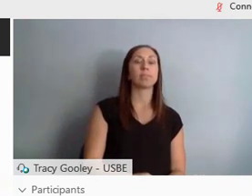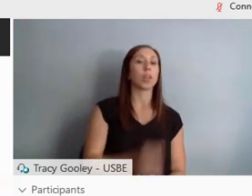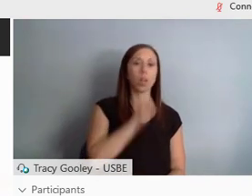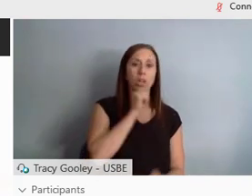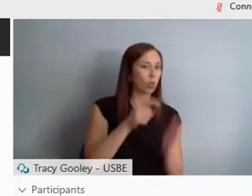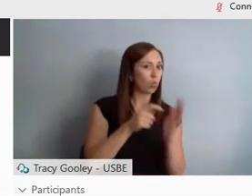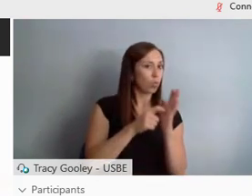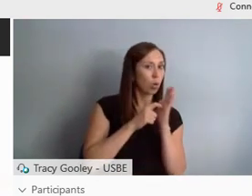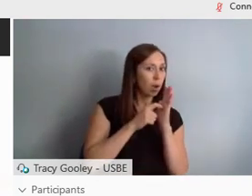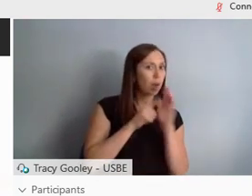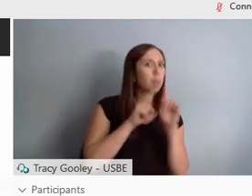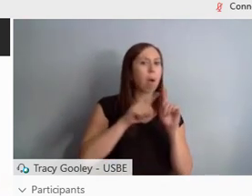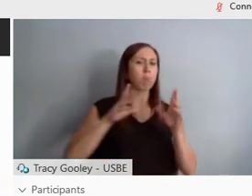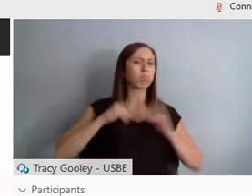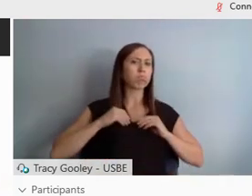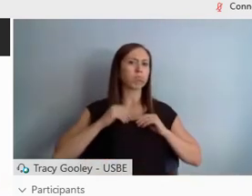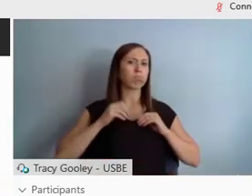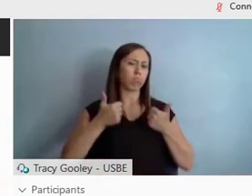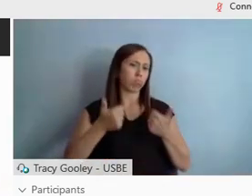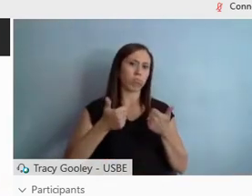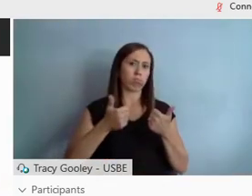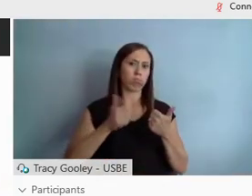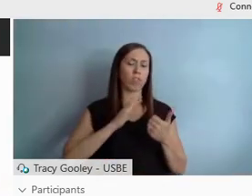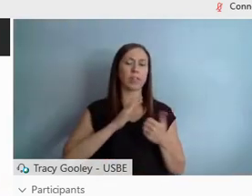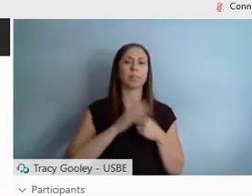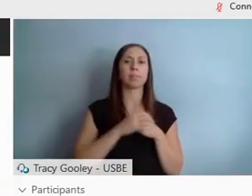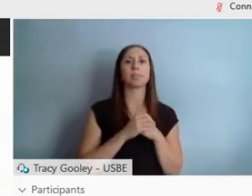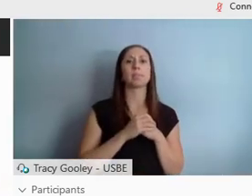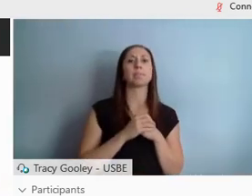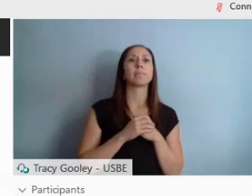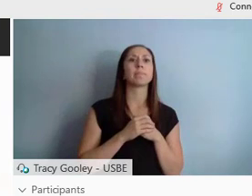Not required, but acceptable.